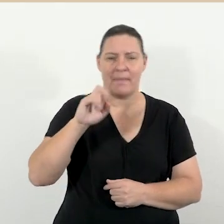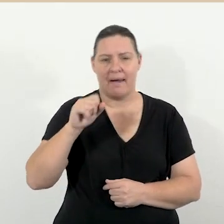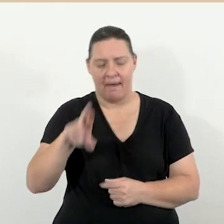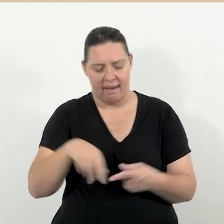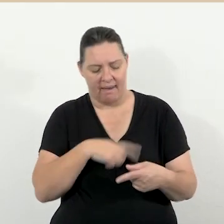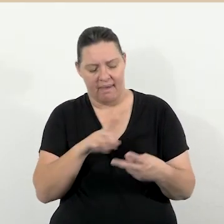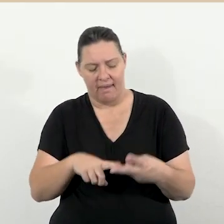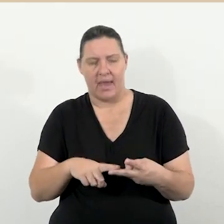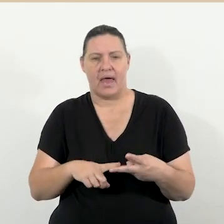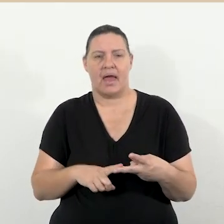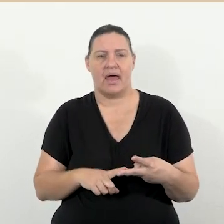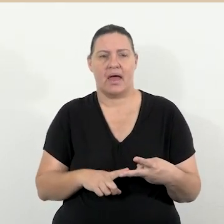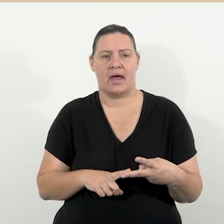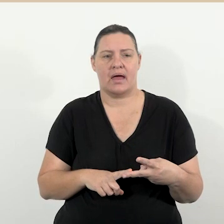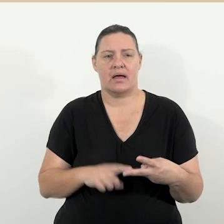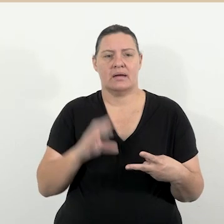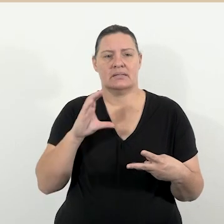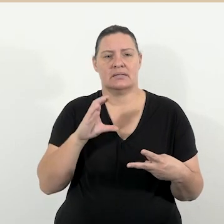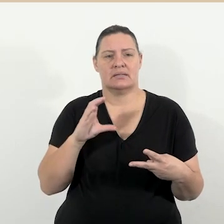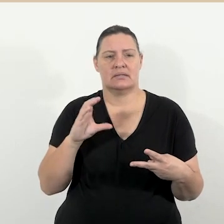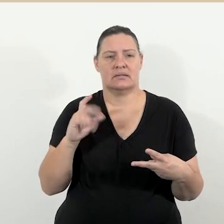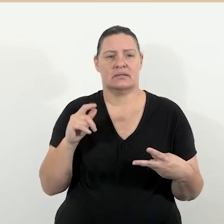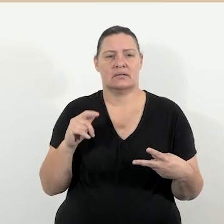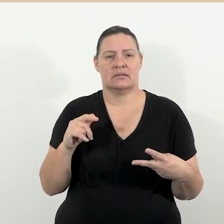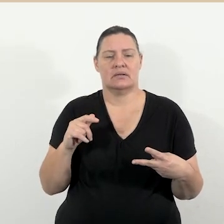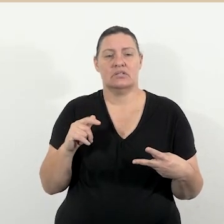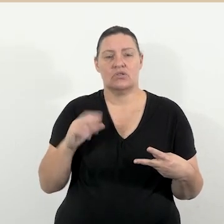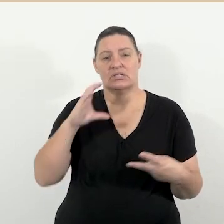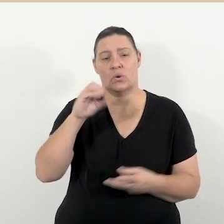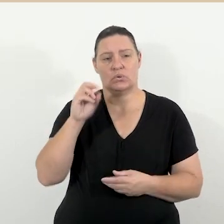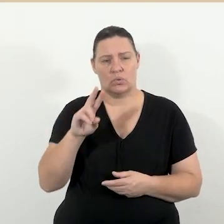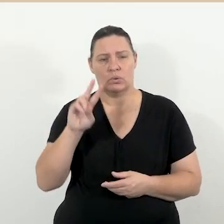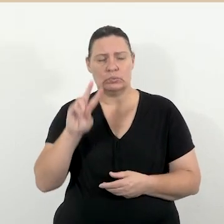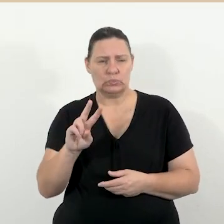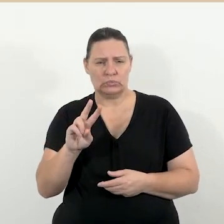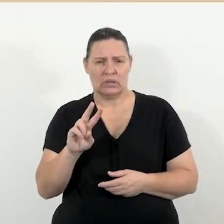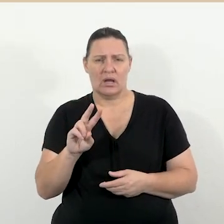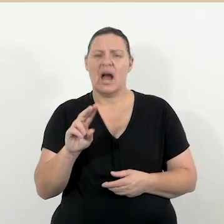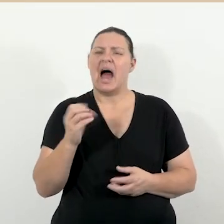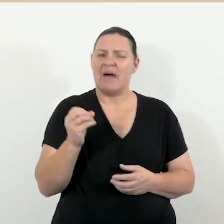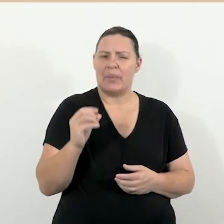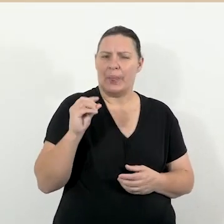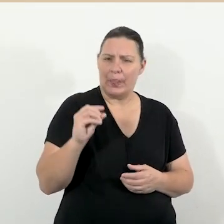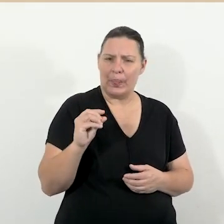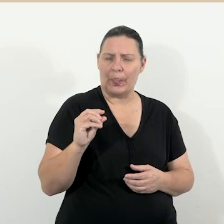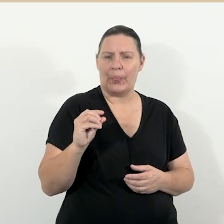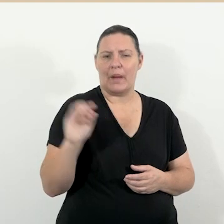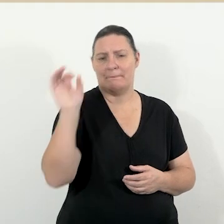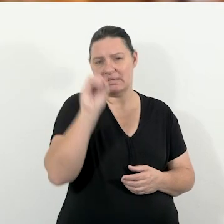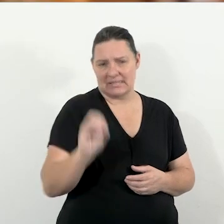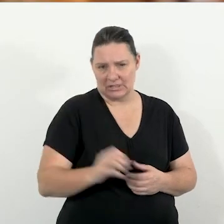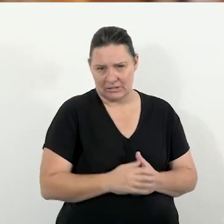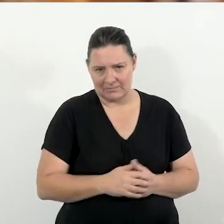vapor as well as carbon dioxide. They have a small percentage on the atmosphere,